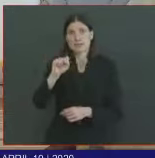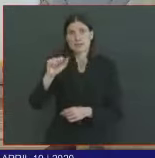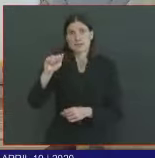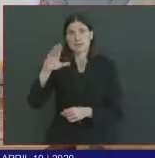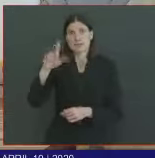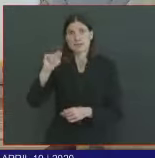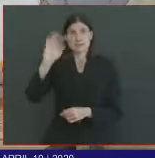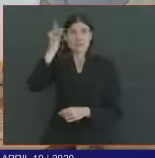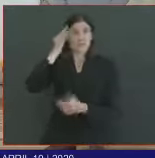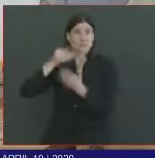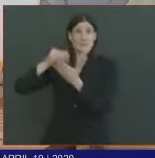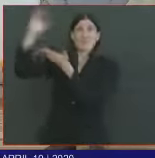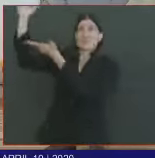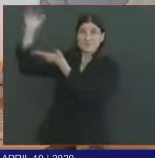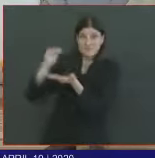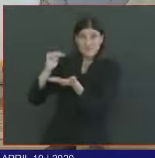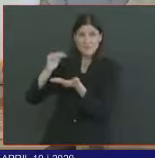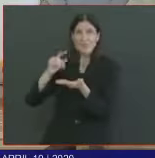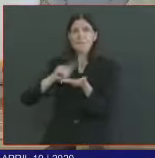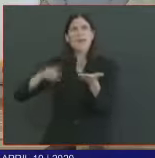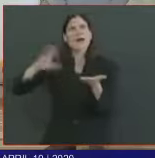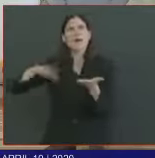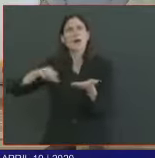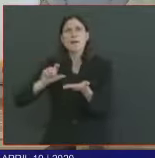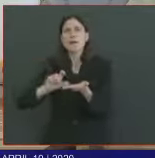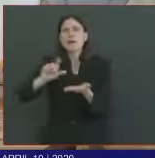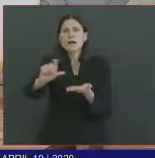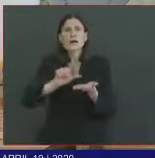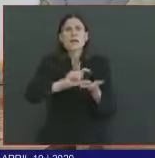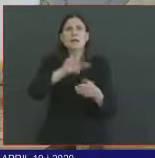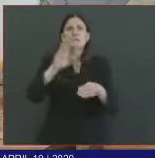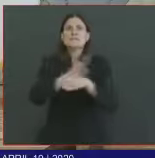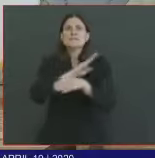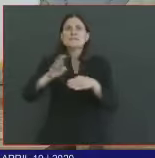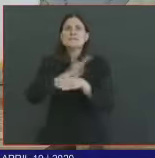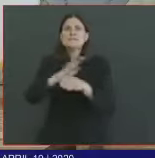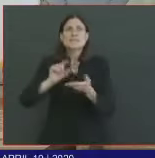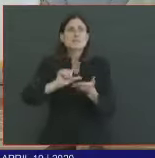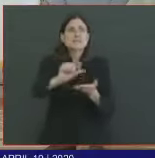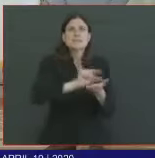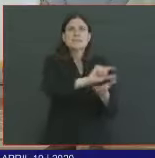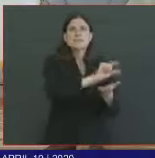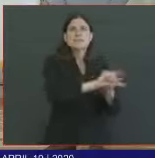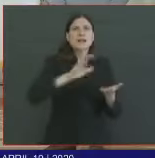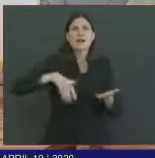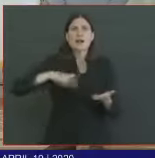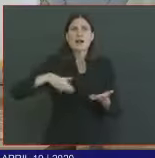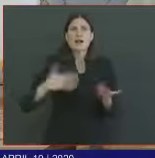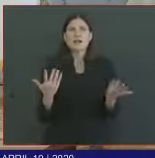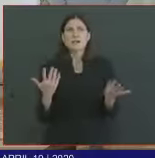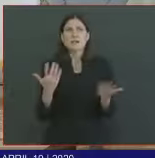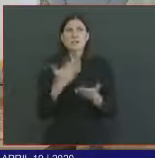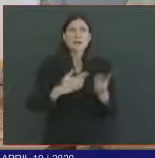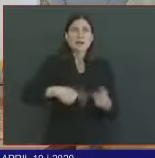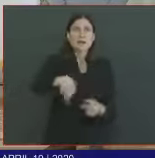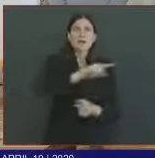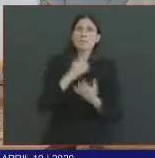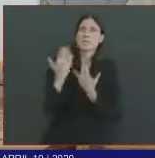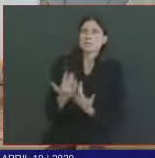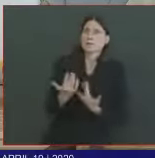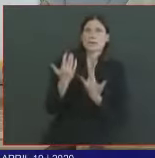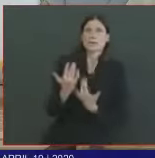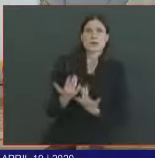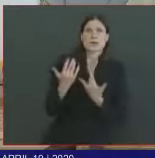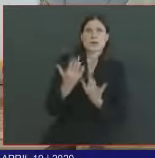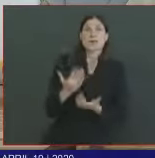approved have yet to receive their loans. It appears some banks are expediting these applications and others are not. Mm. How are you tracking how